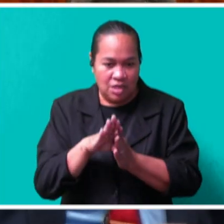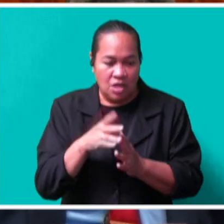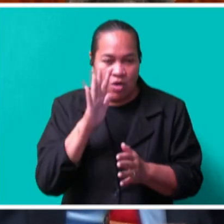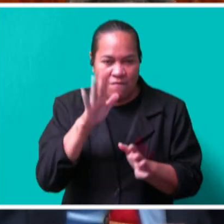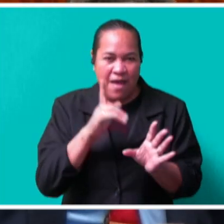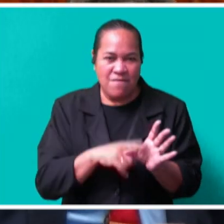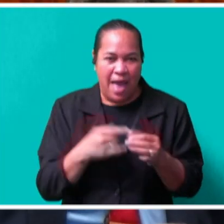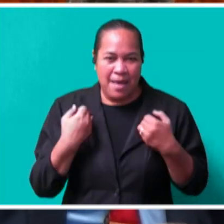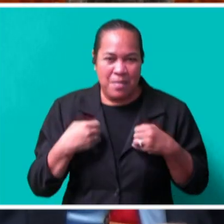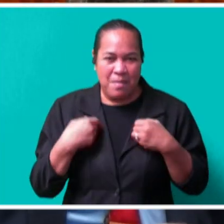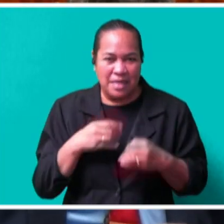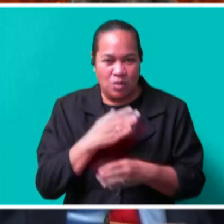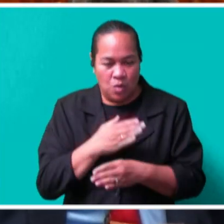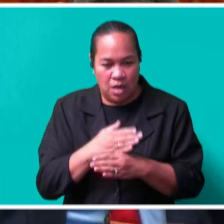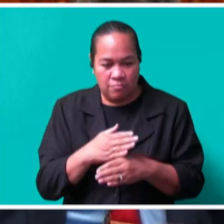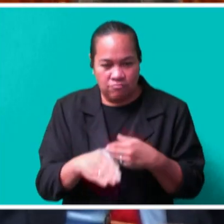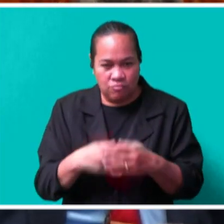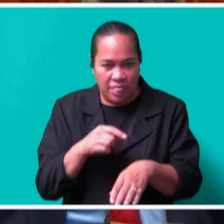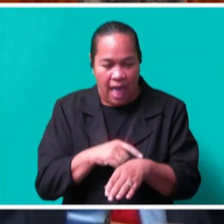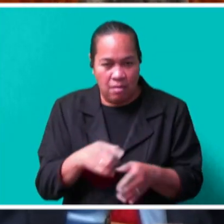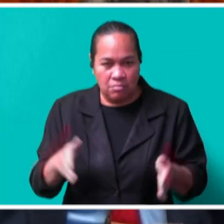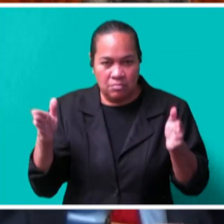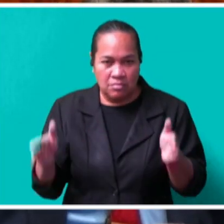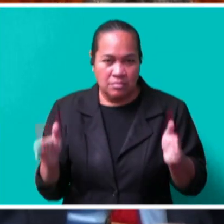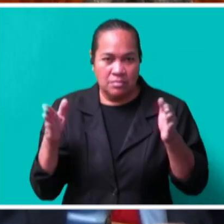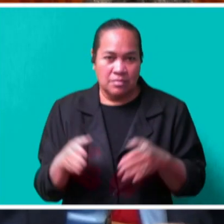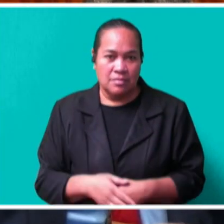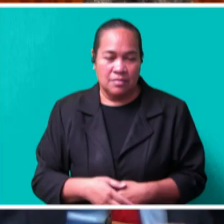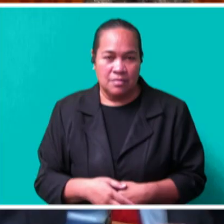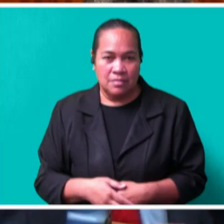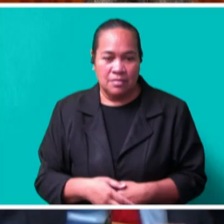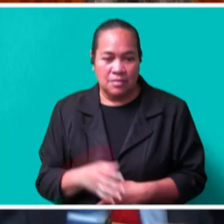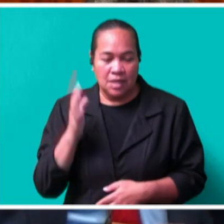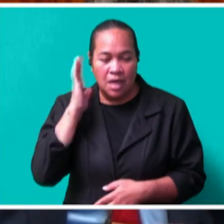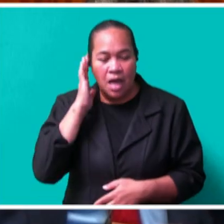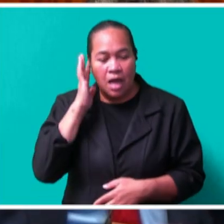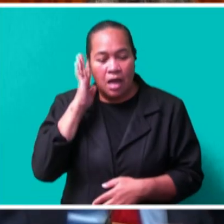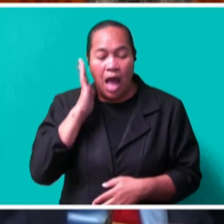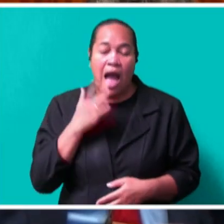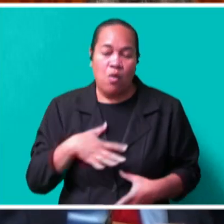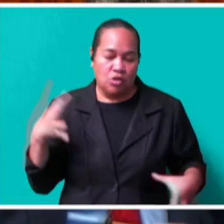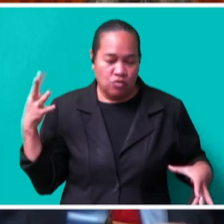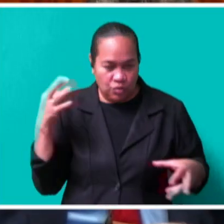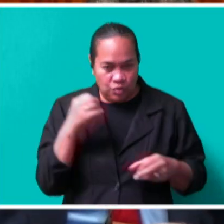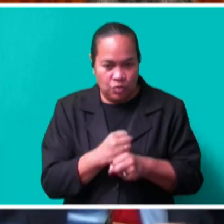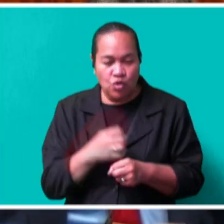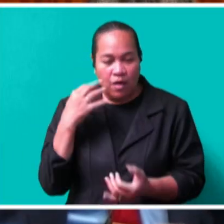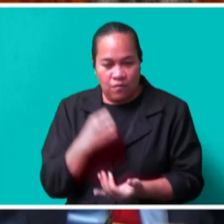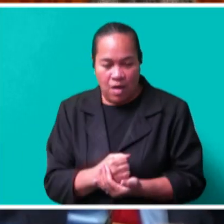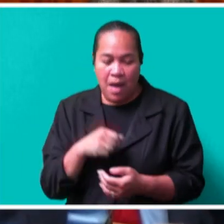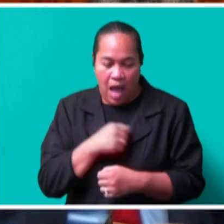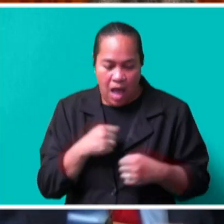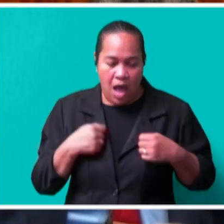implementation period. Honourable Speaker, sir, let me close by reaffirming this government's